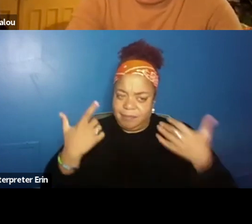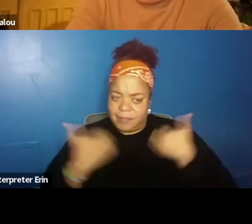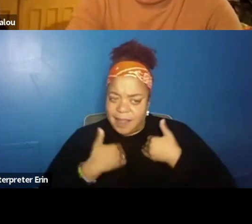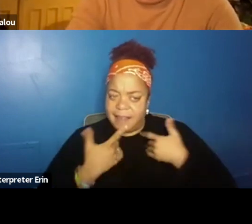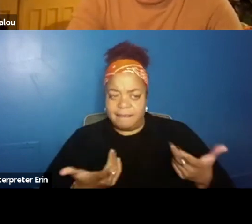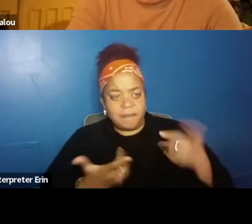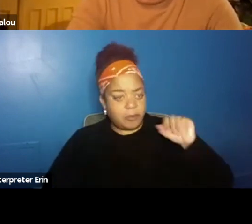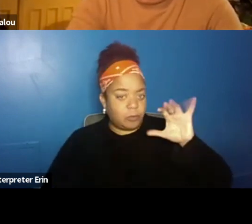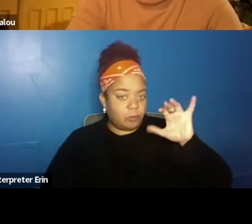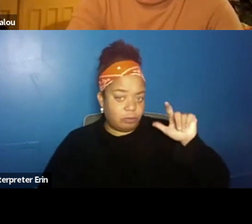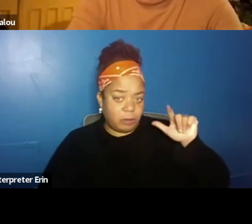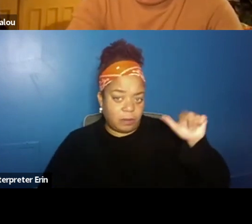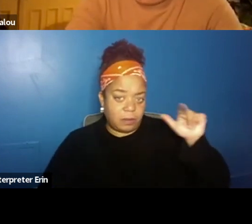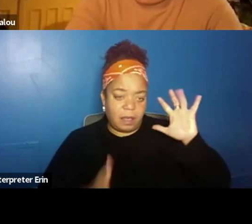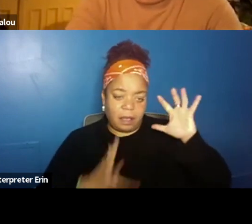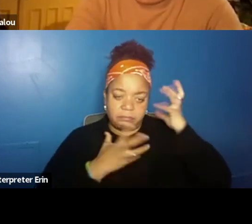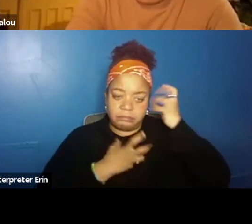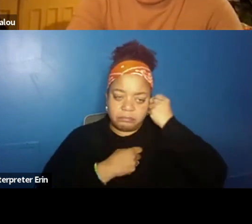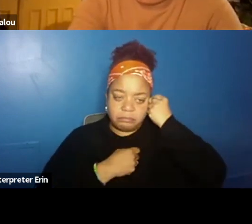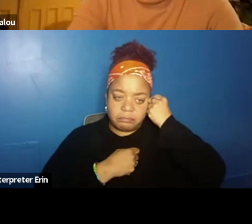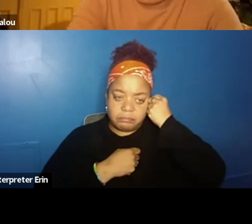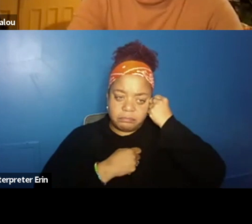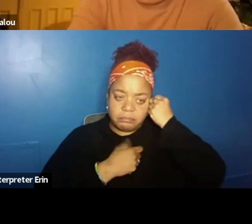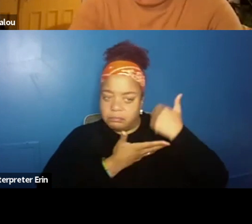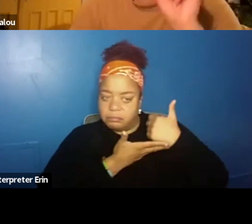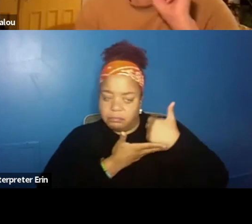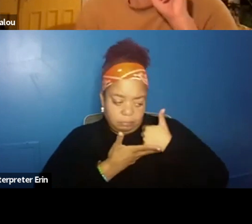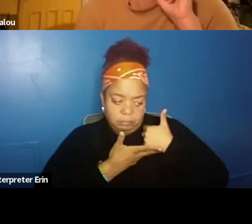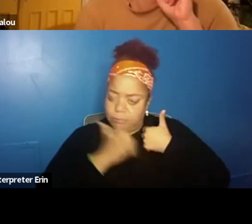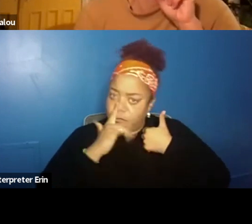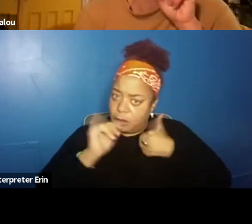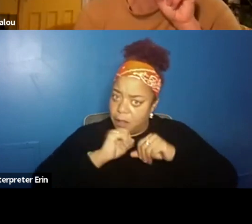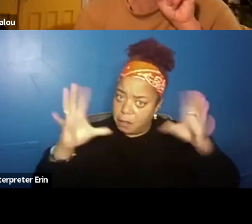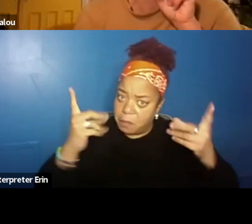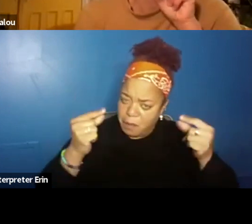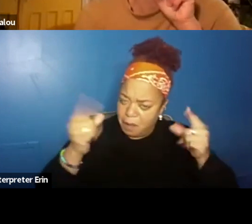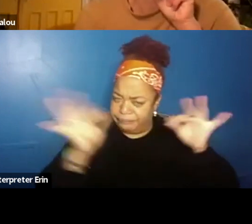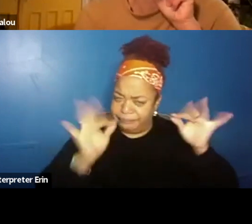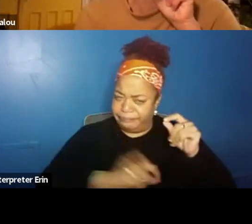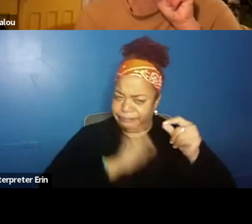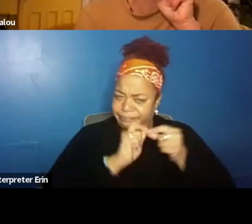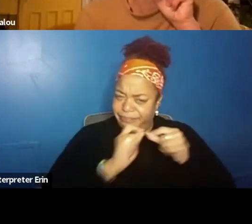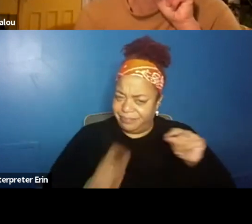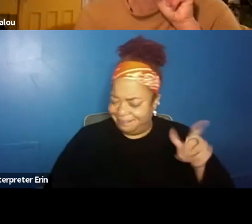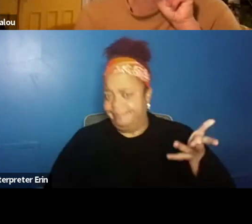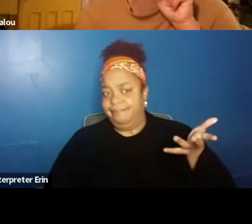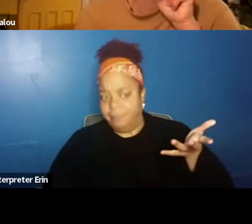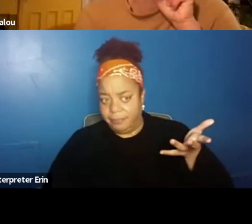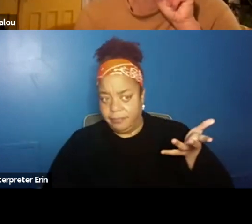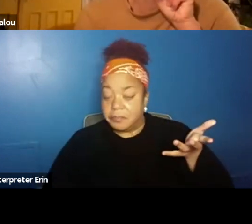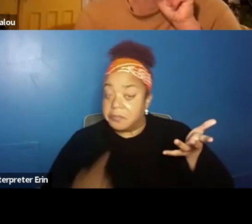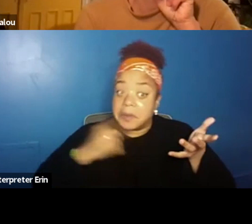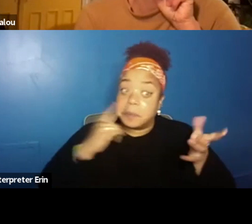look like, to stand in that path. However, I think that it is important to consider